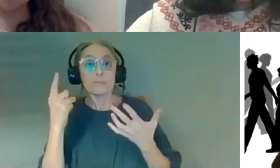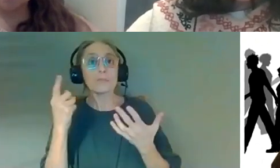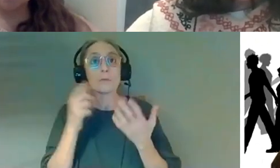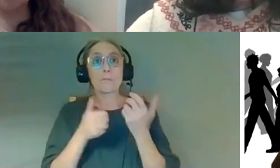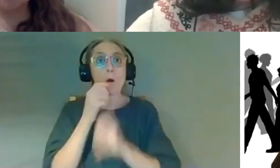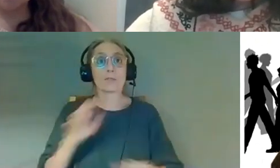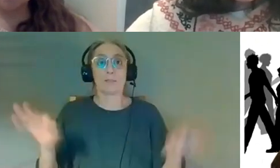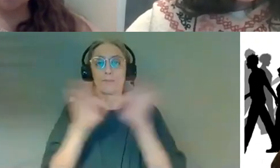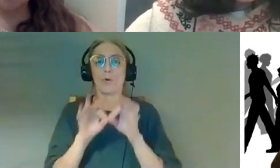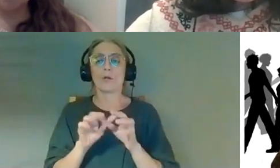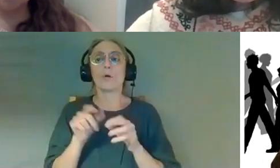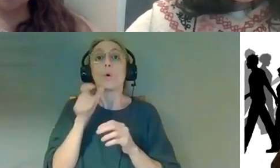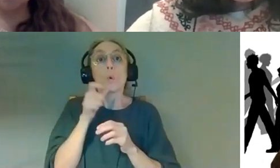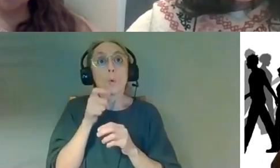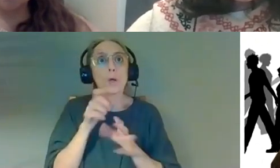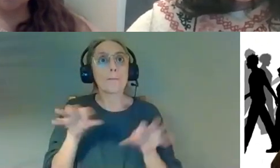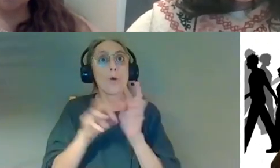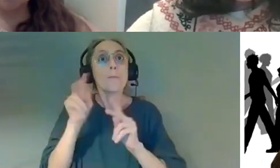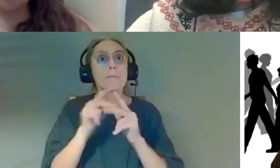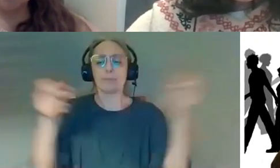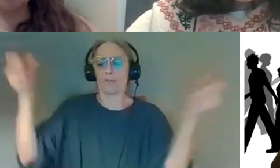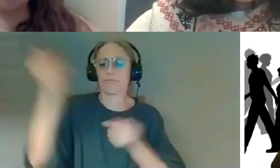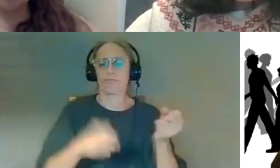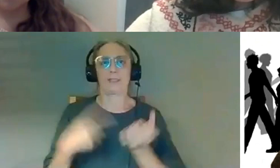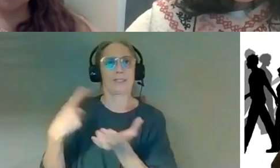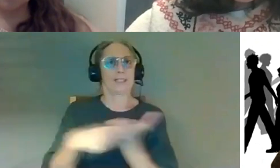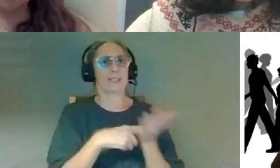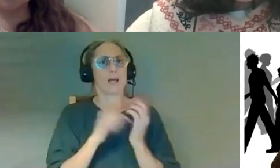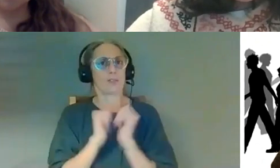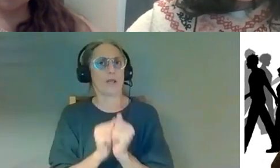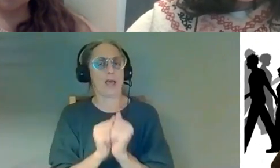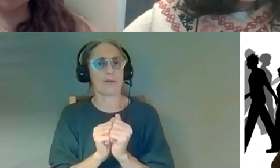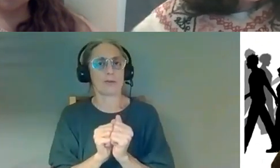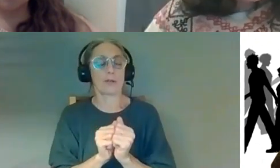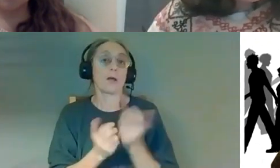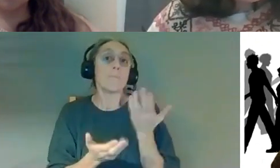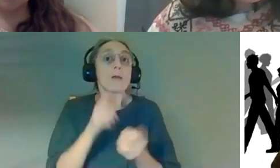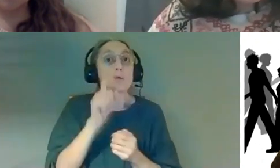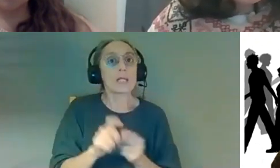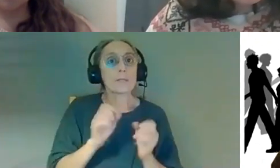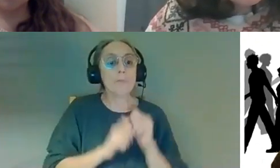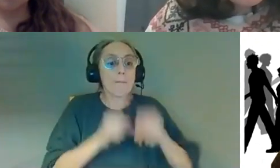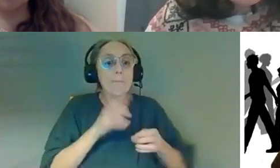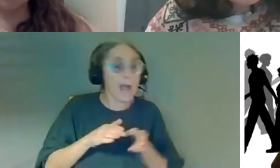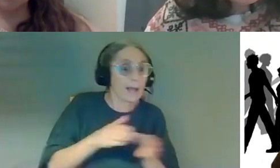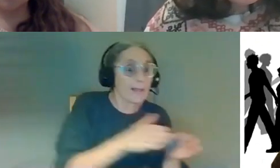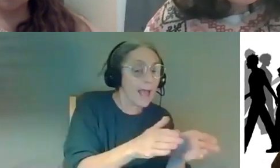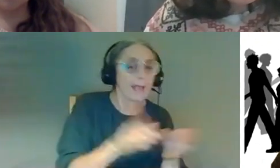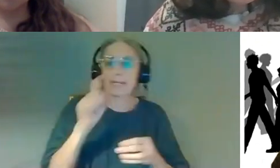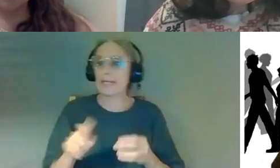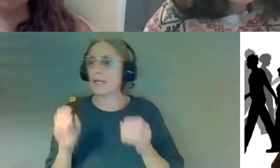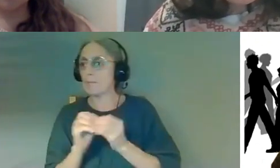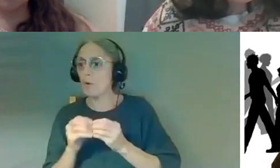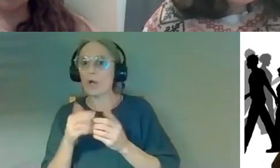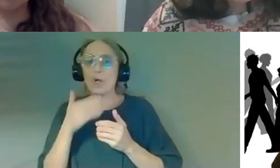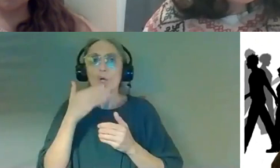know, because if you need more bike lanes, if you need more this, you need more that, you got to bring the right people to the